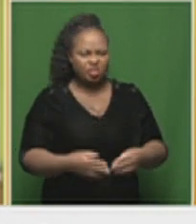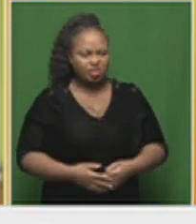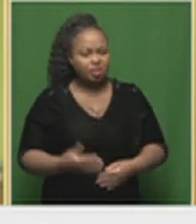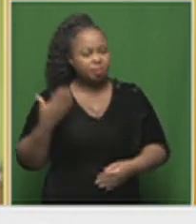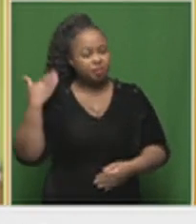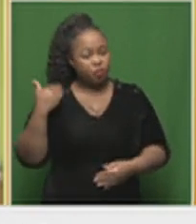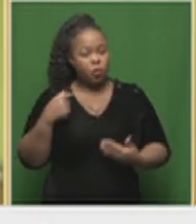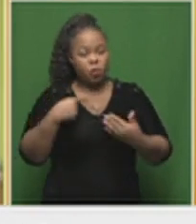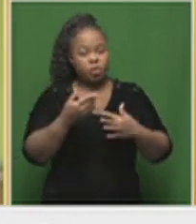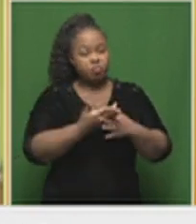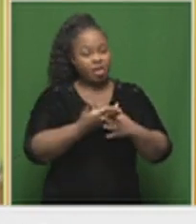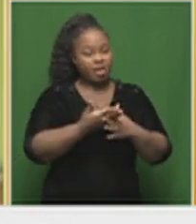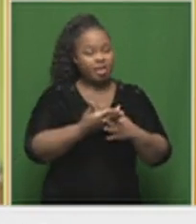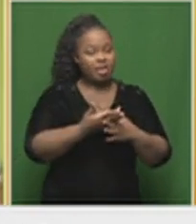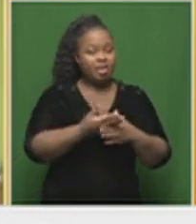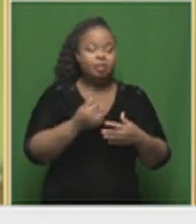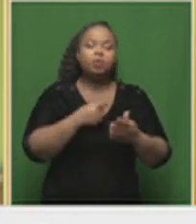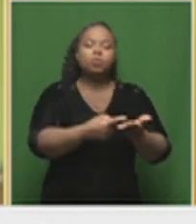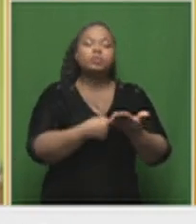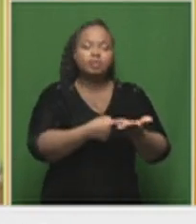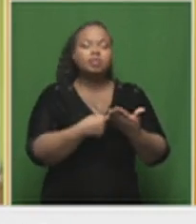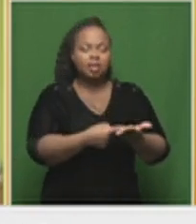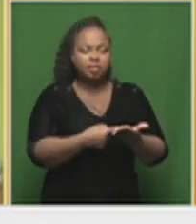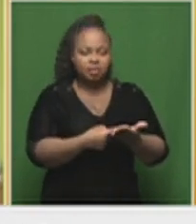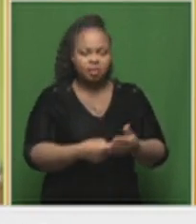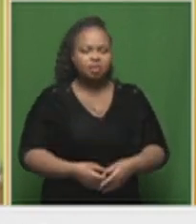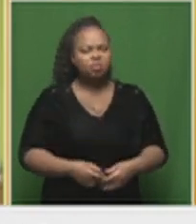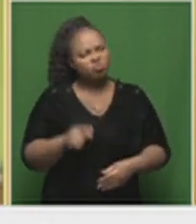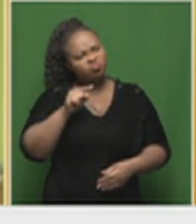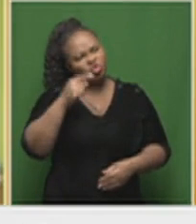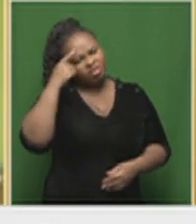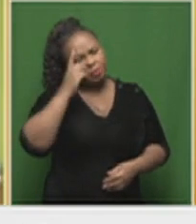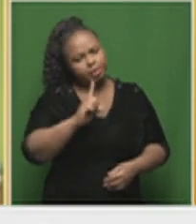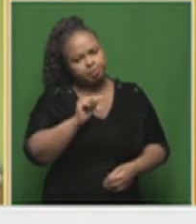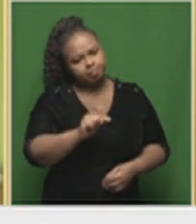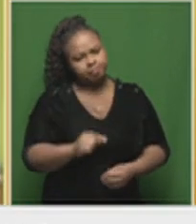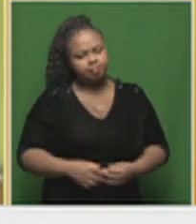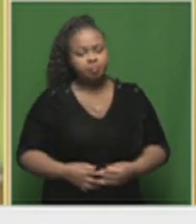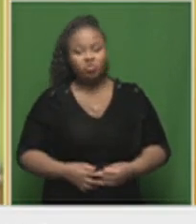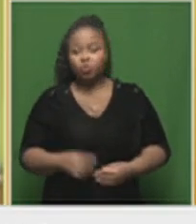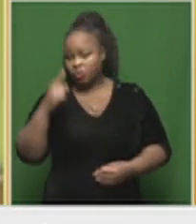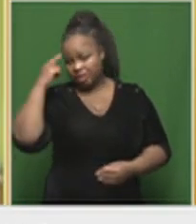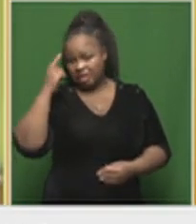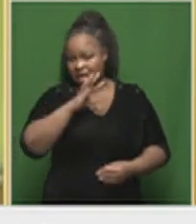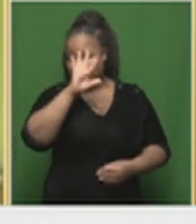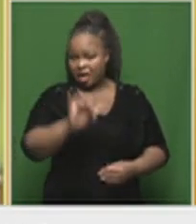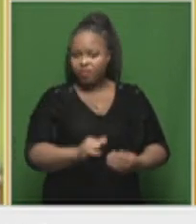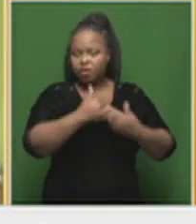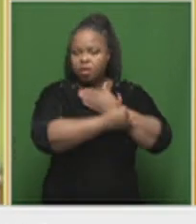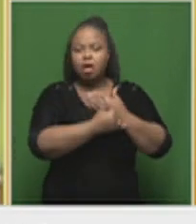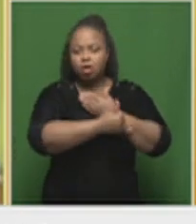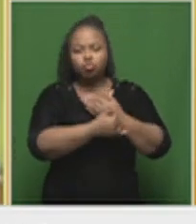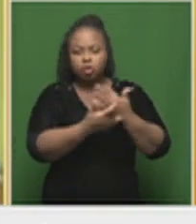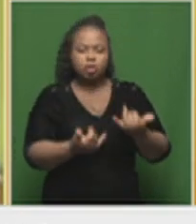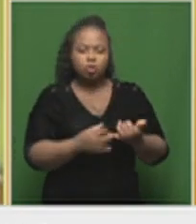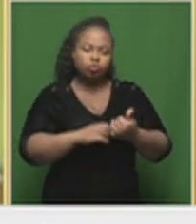were discussing before we had to take that break with Dr. Atuhebwe, what is your take on how African countries have had